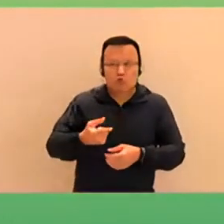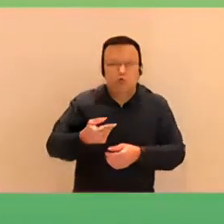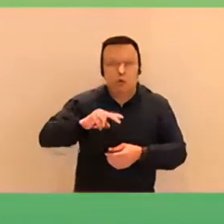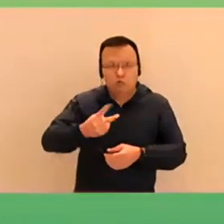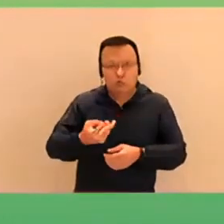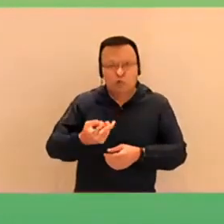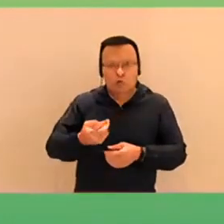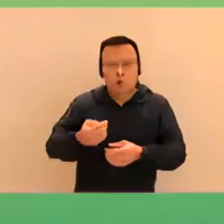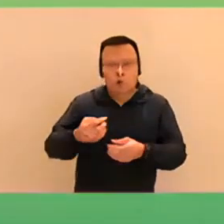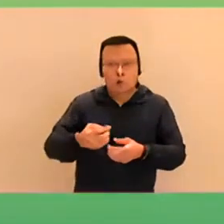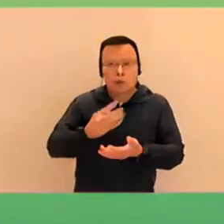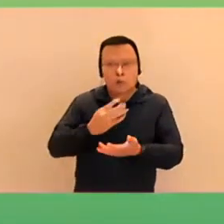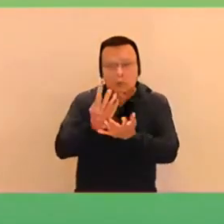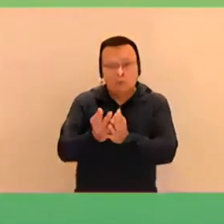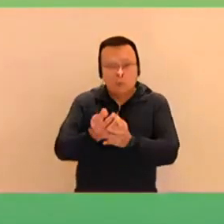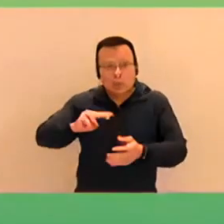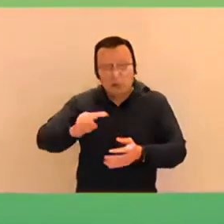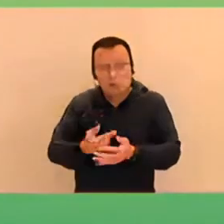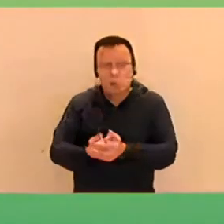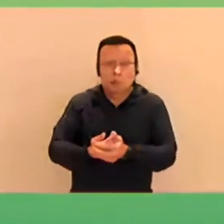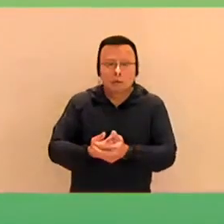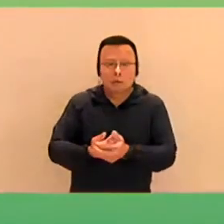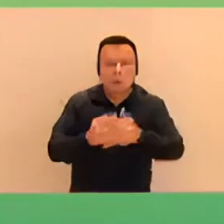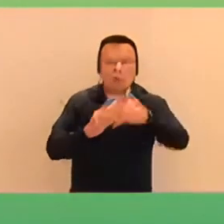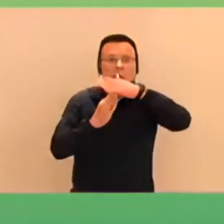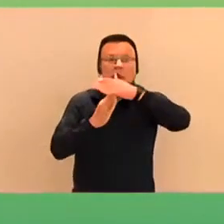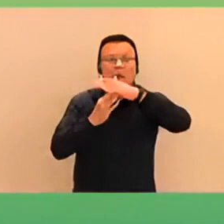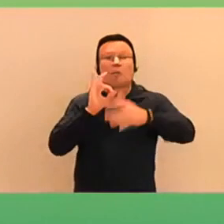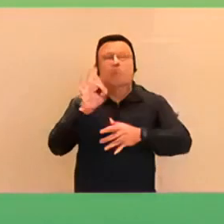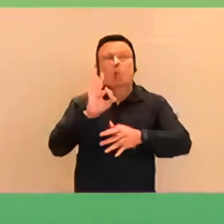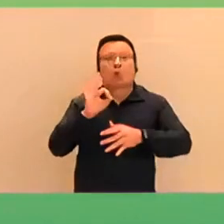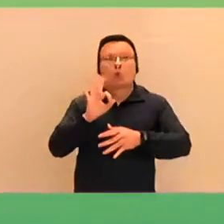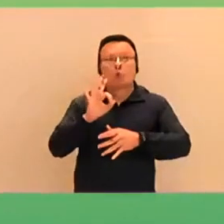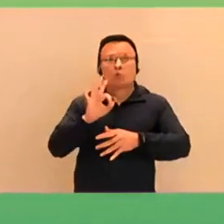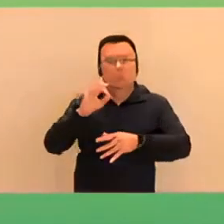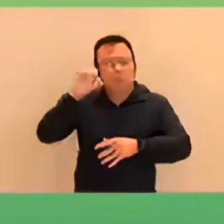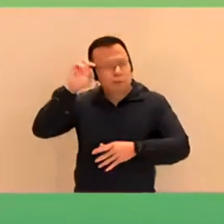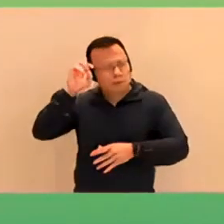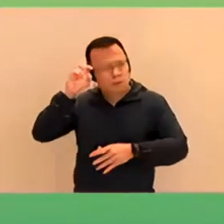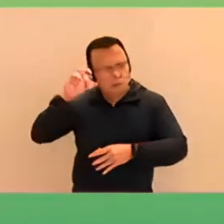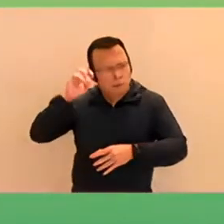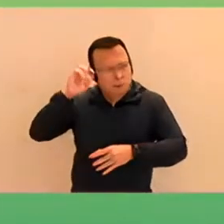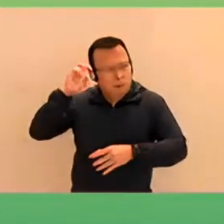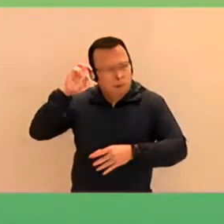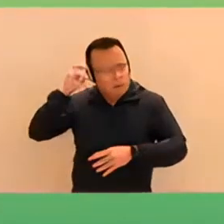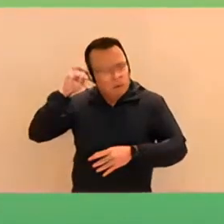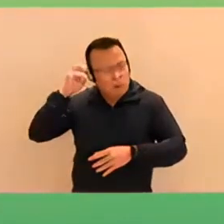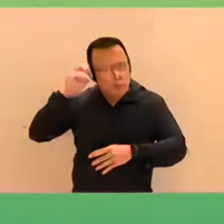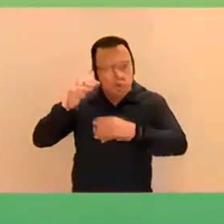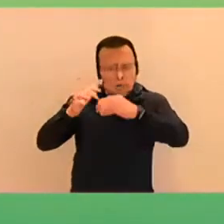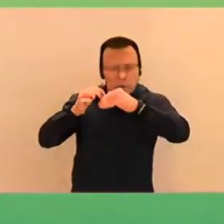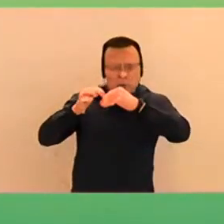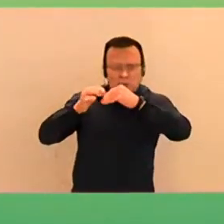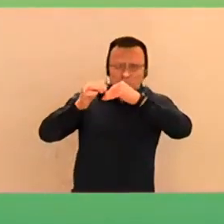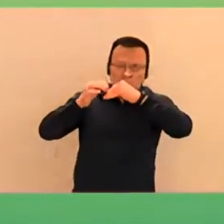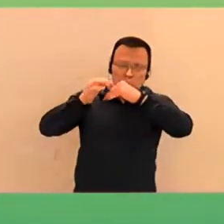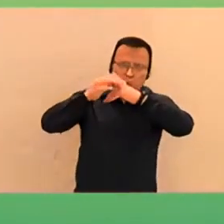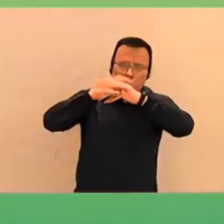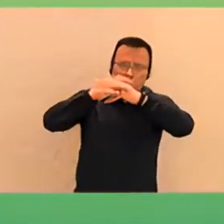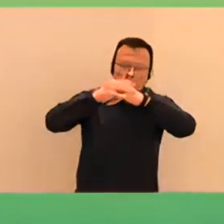not stop there. You do need to think back. So it's like a mountain and have a tunnel. We like tunnel because they